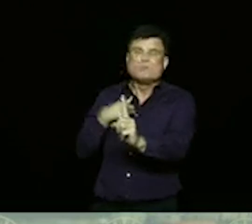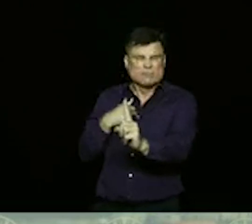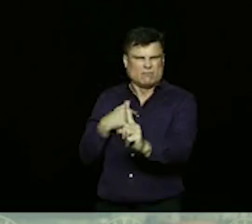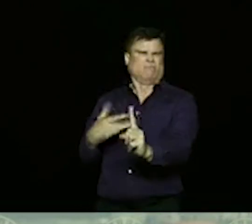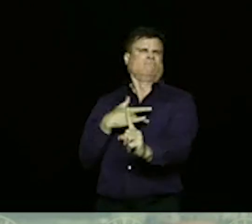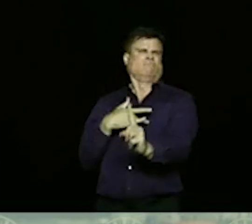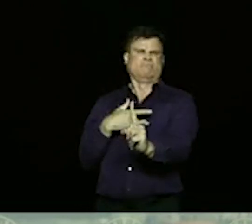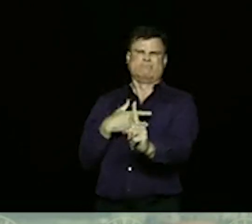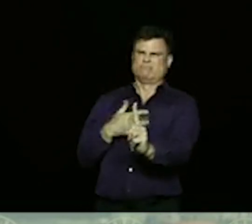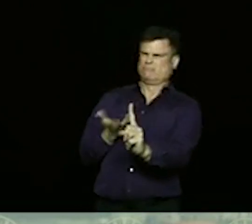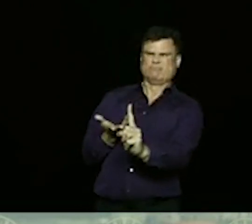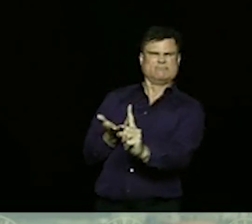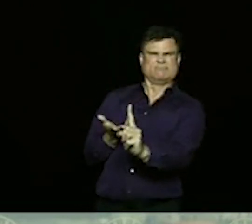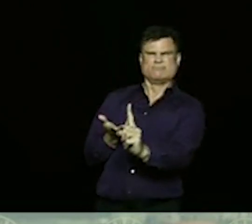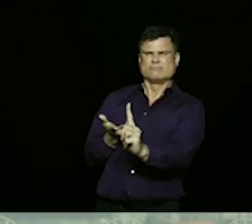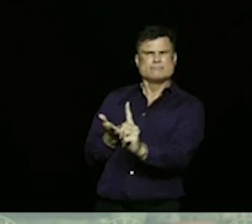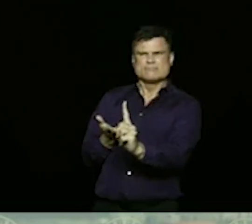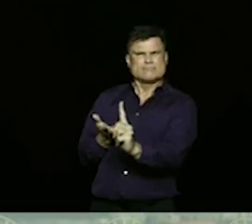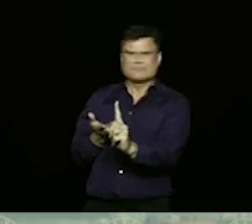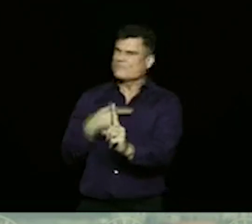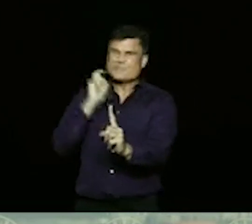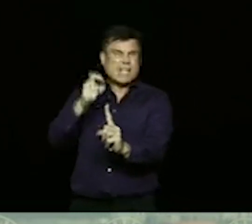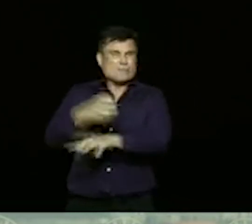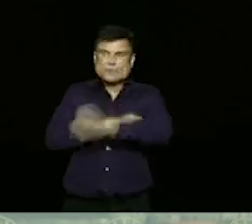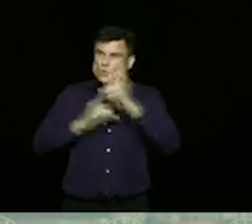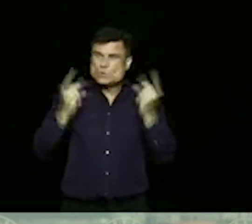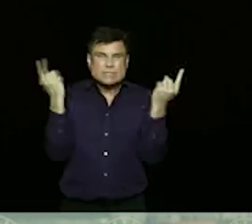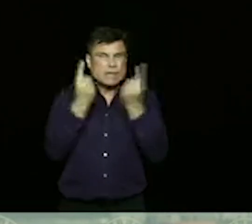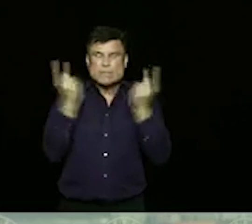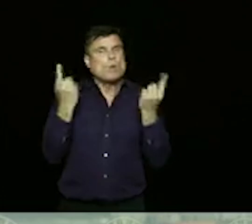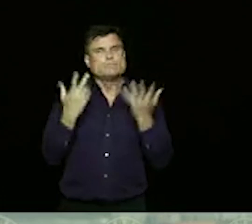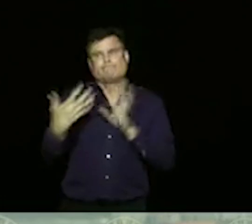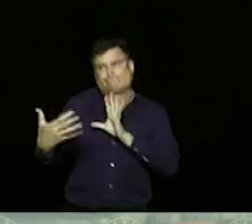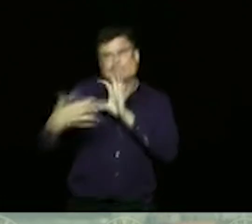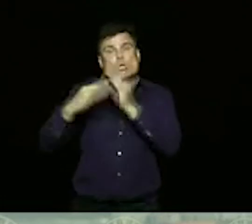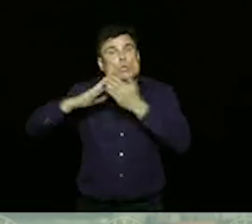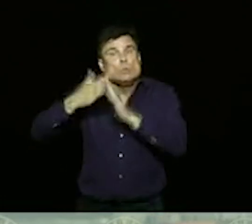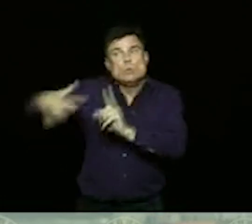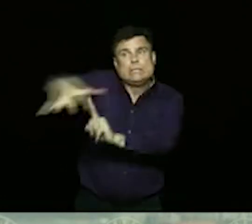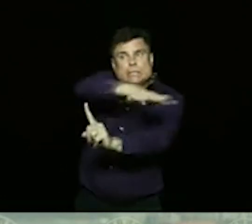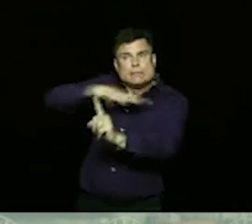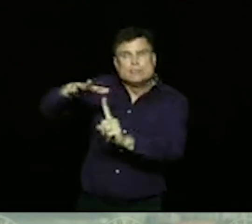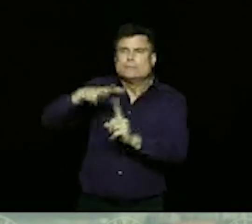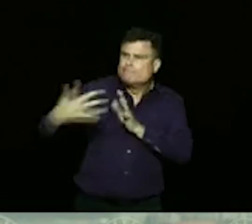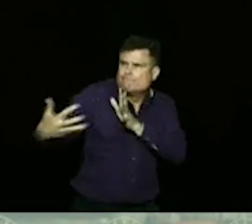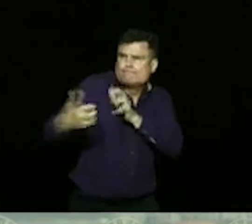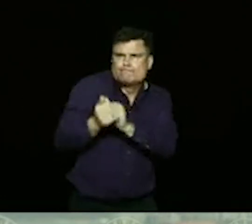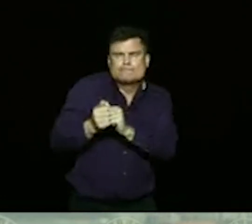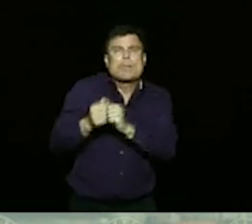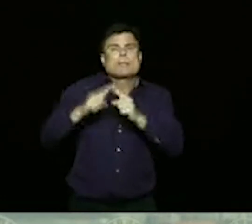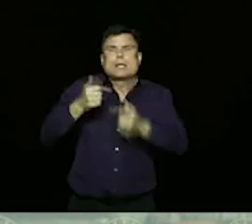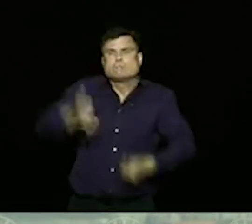with communities and with leadership and with communities to respond to these issues. I